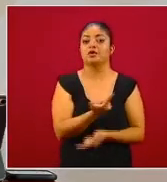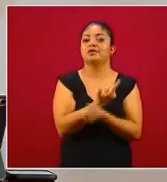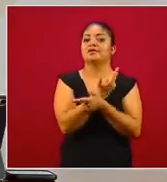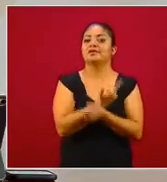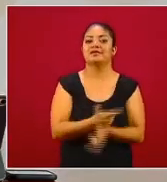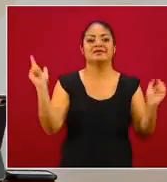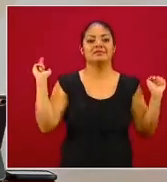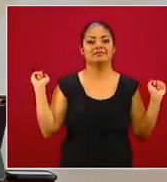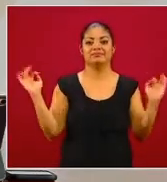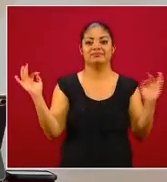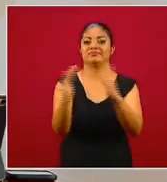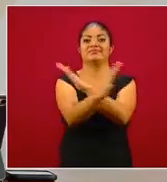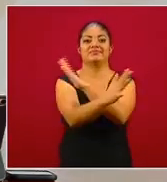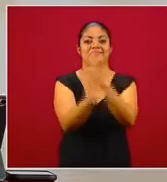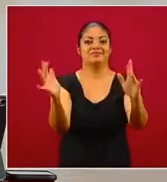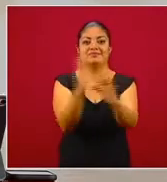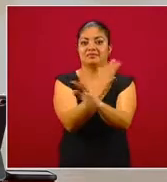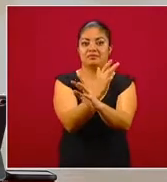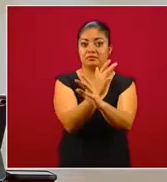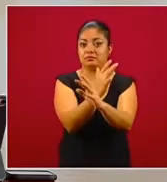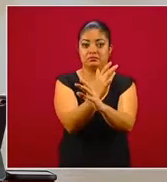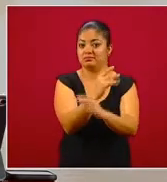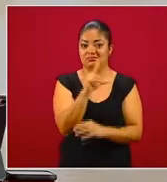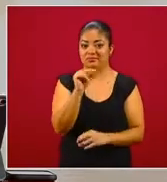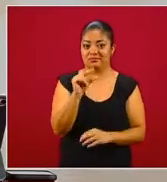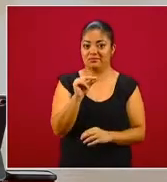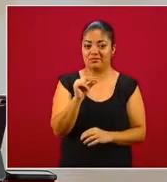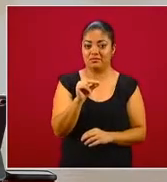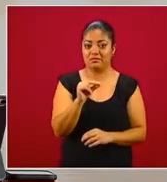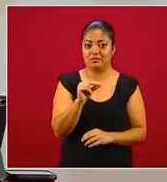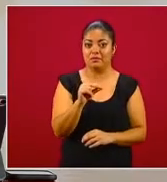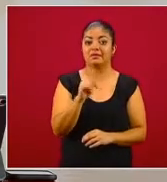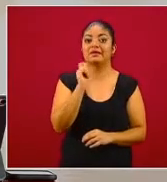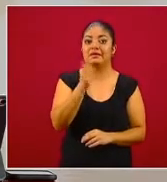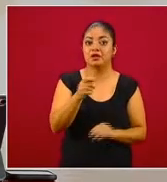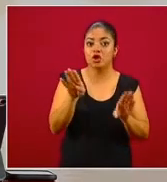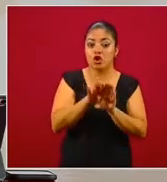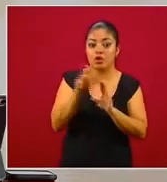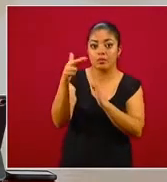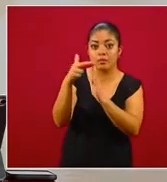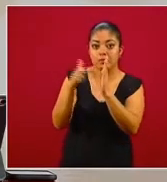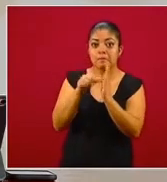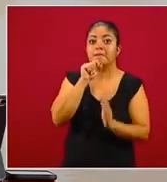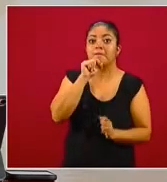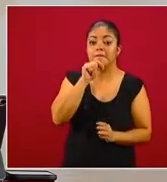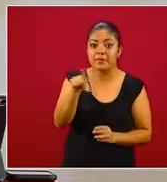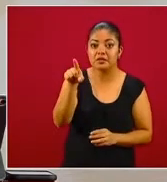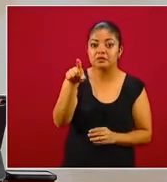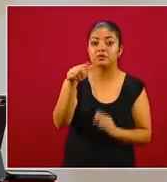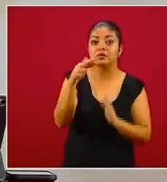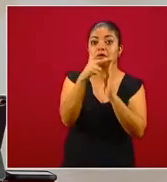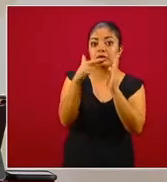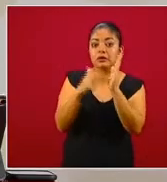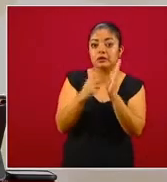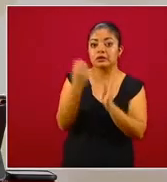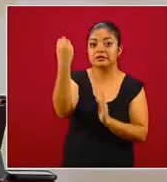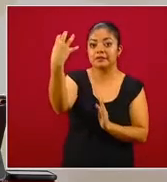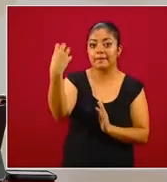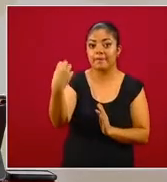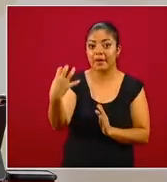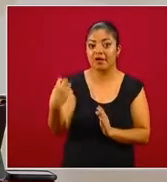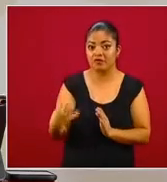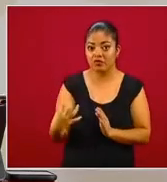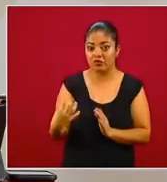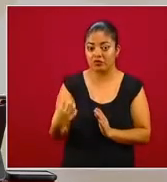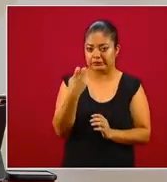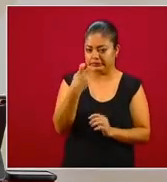the particles travel out and they can reach out eyes, mouth, and throat. Don't use your hands to cover